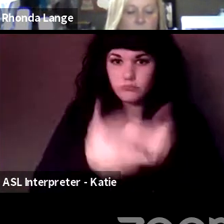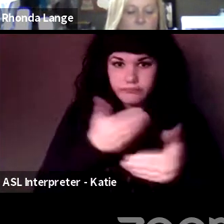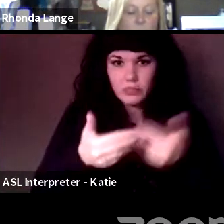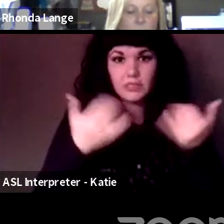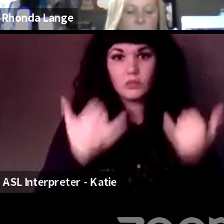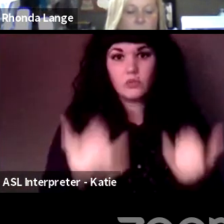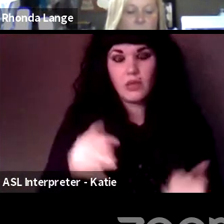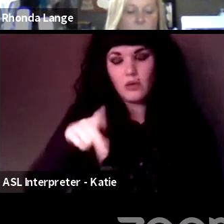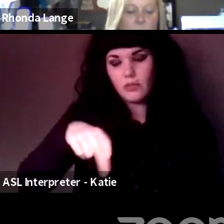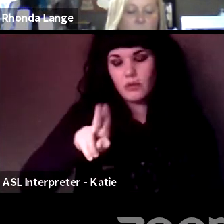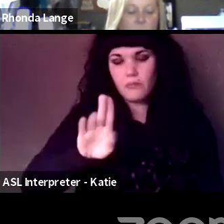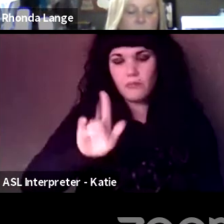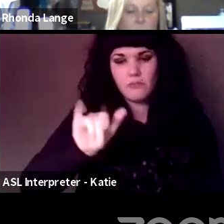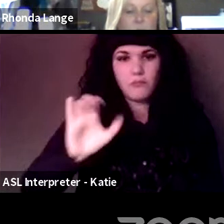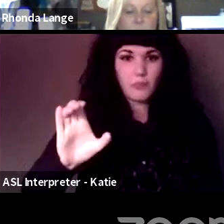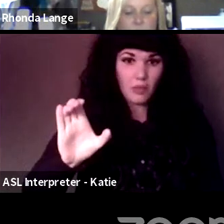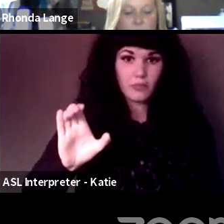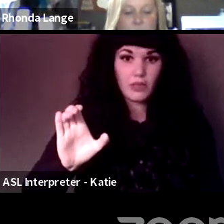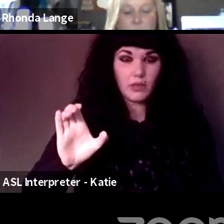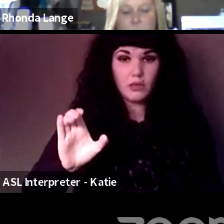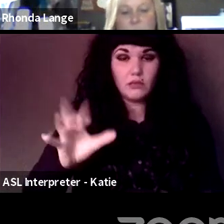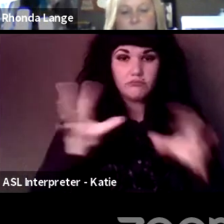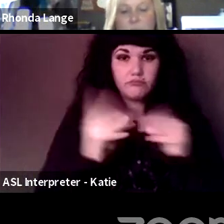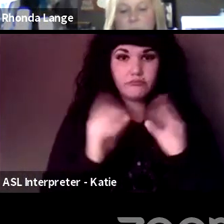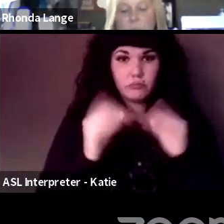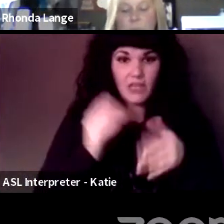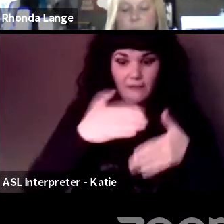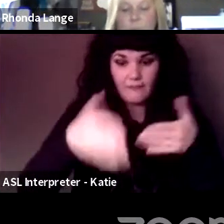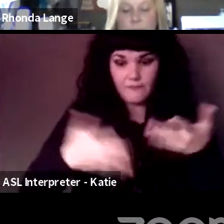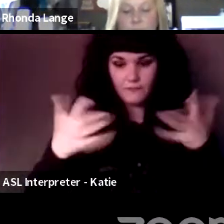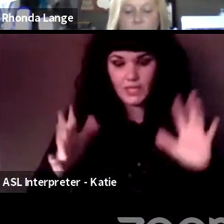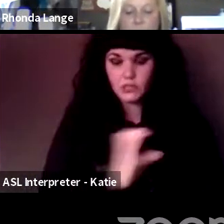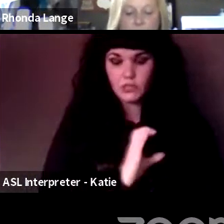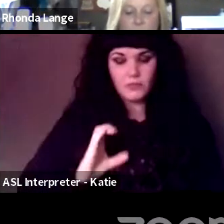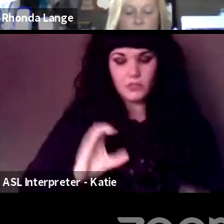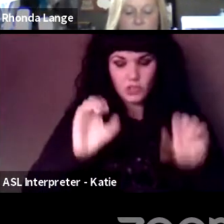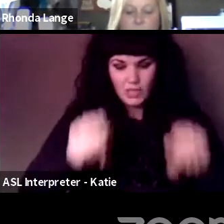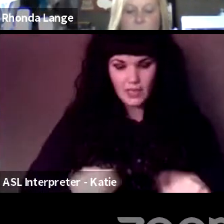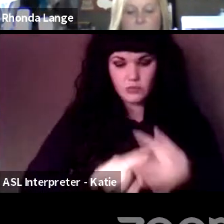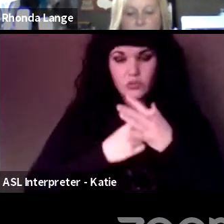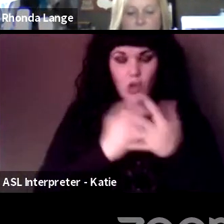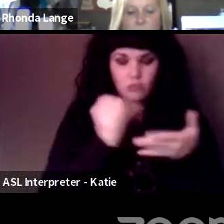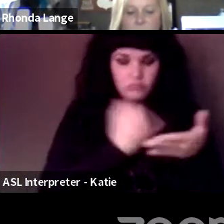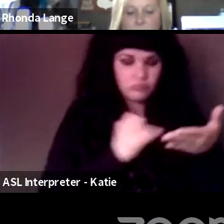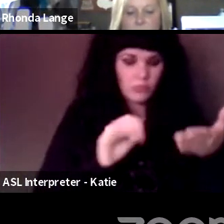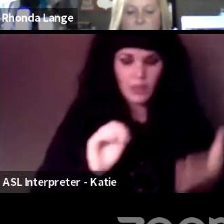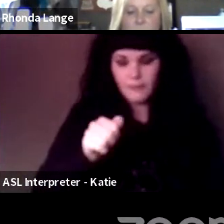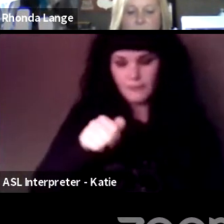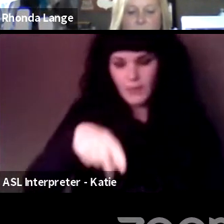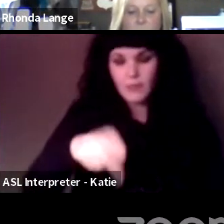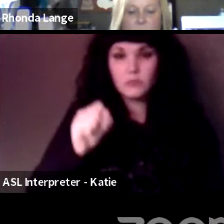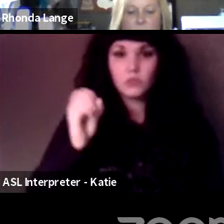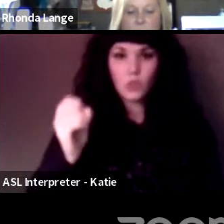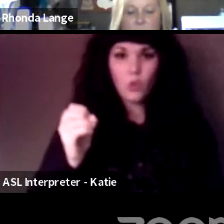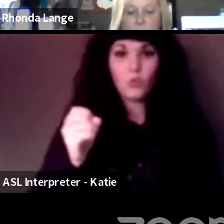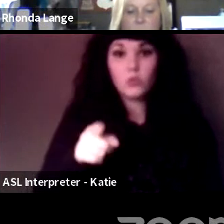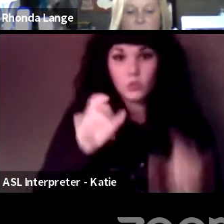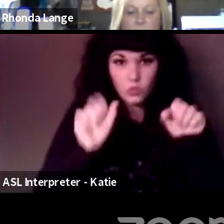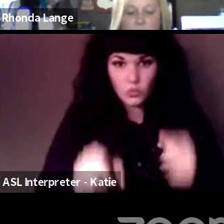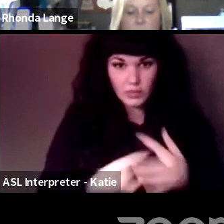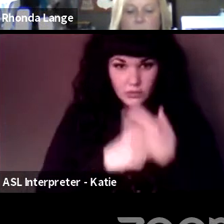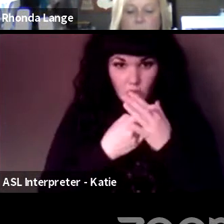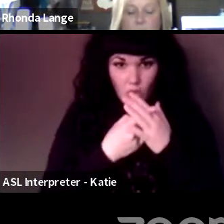over. The commission can begin mapping. So we'll you will be able to start with what